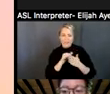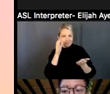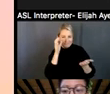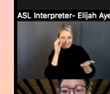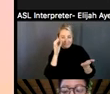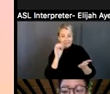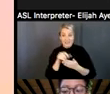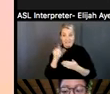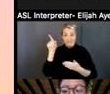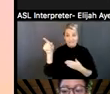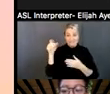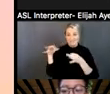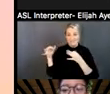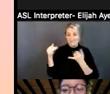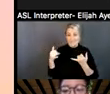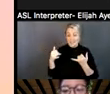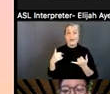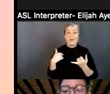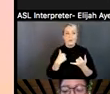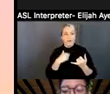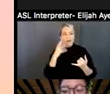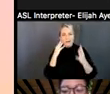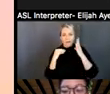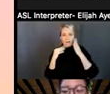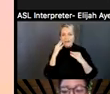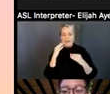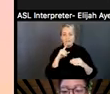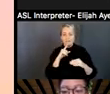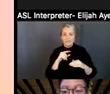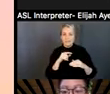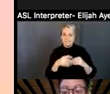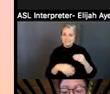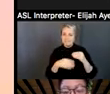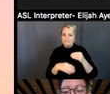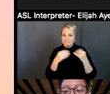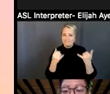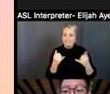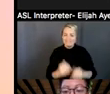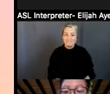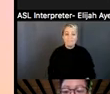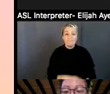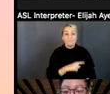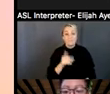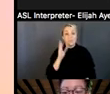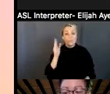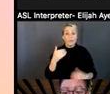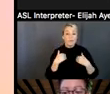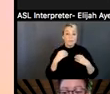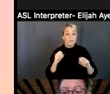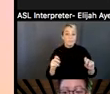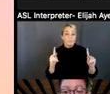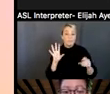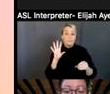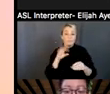has brought forward and that we've been experiencing and building on today. You're going to have the opportunity to participate